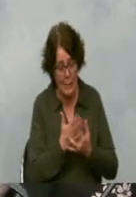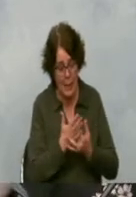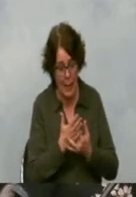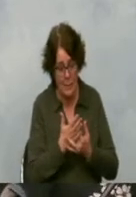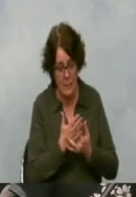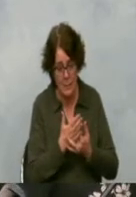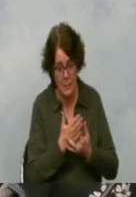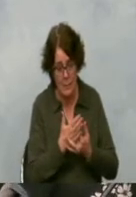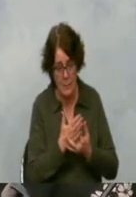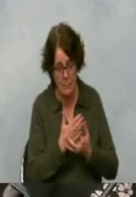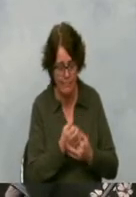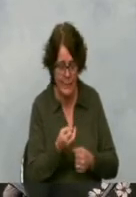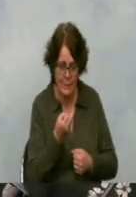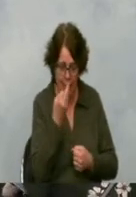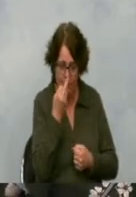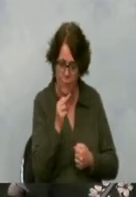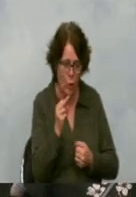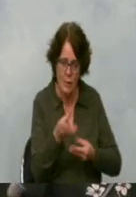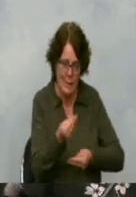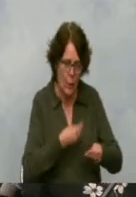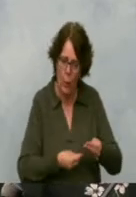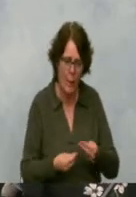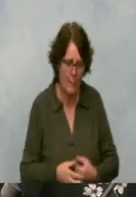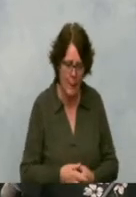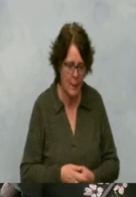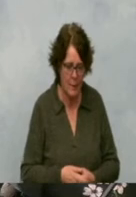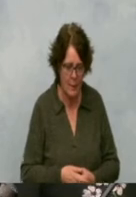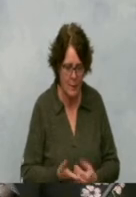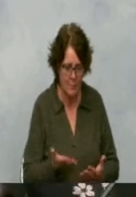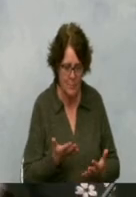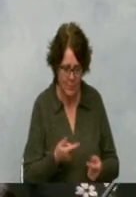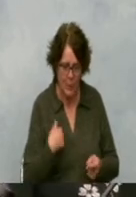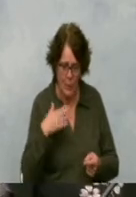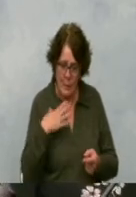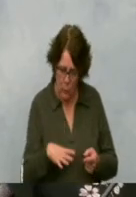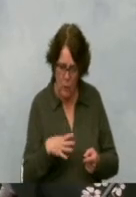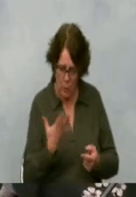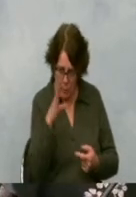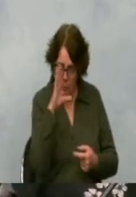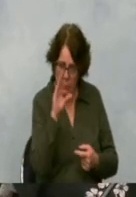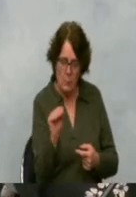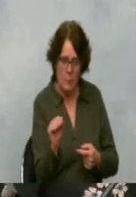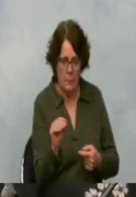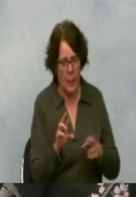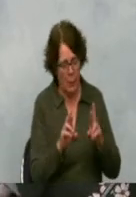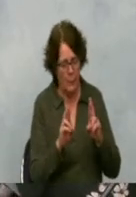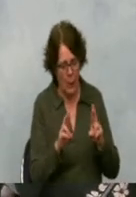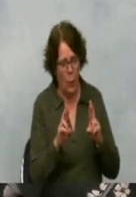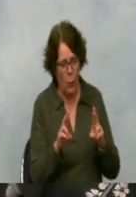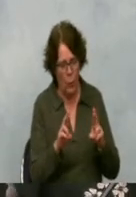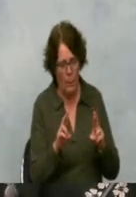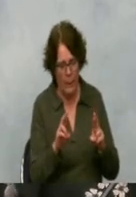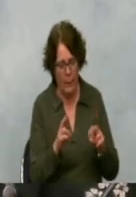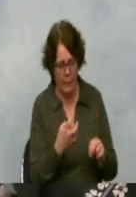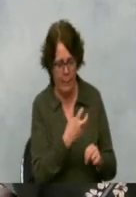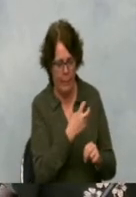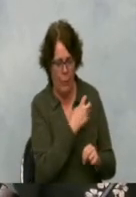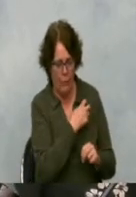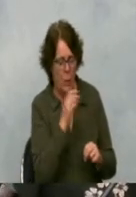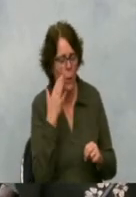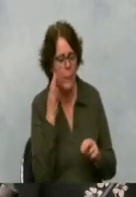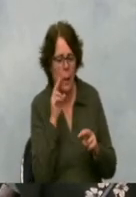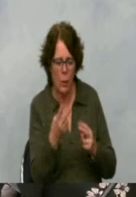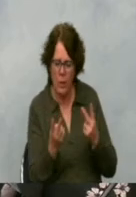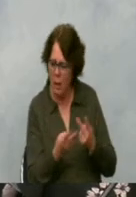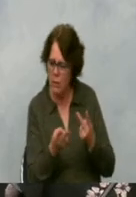know, is false economy. And I just wanted to highlight that and hope that the officers, when they're looking at